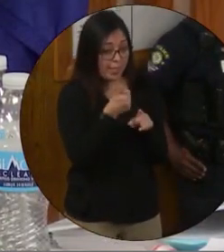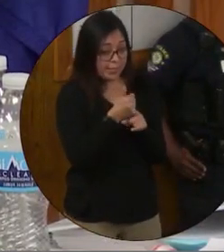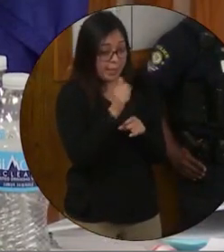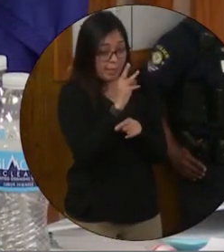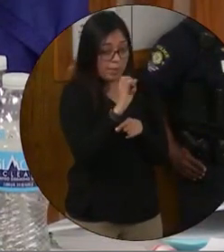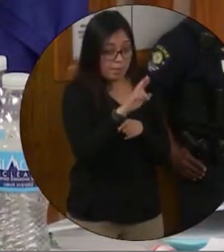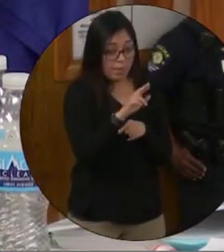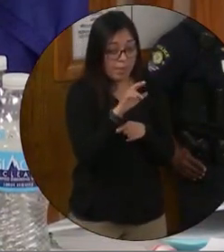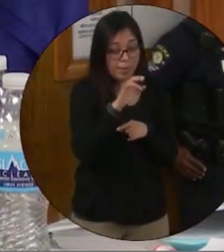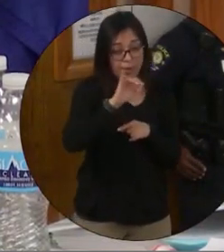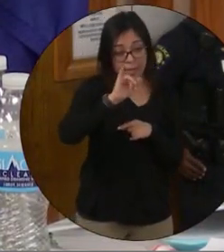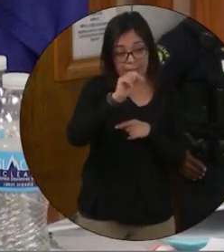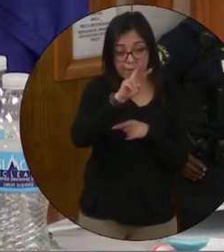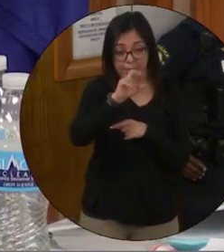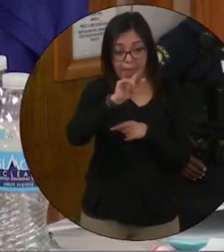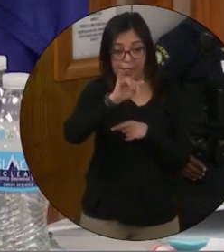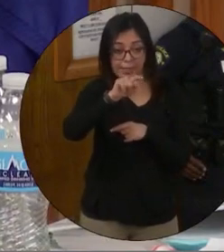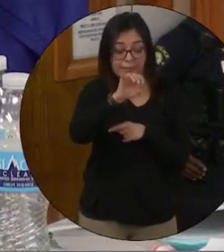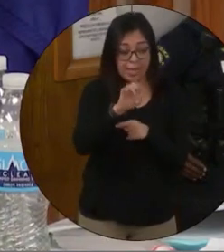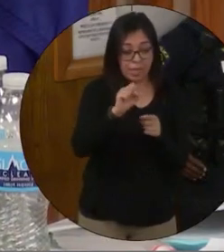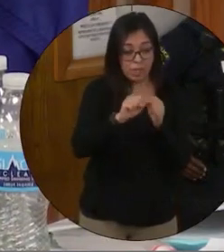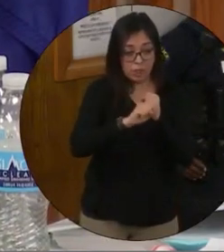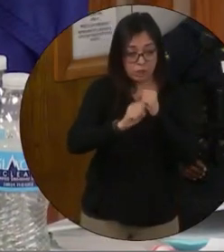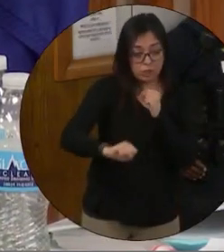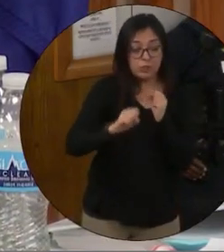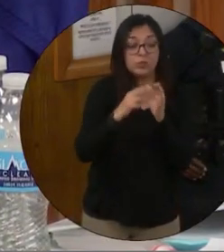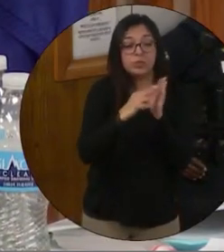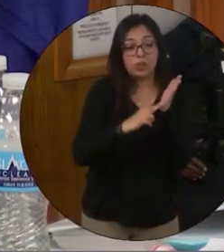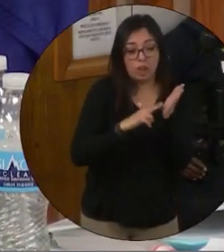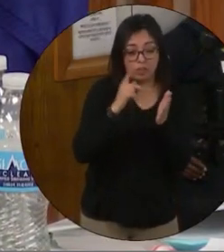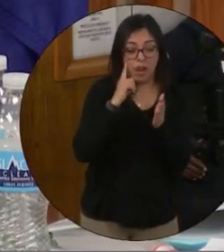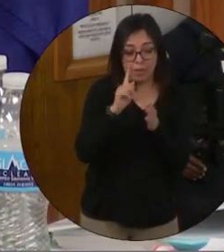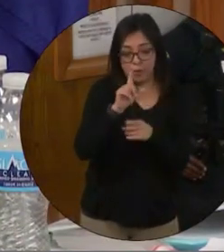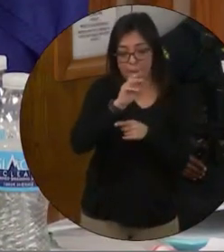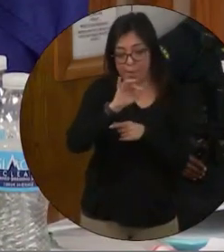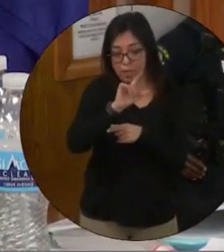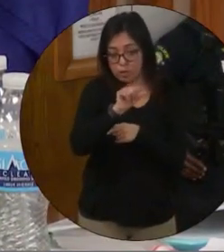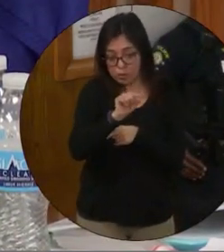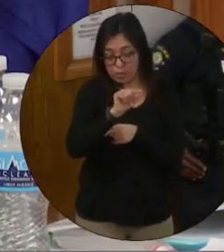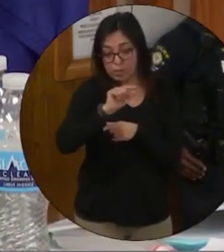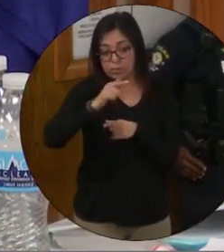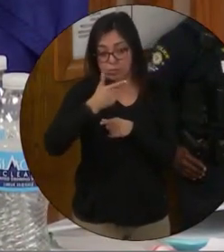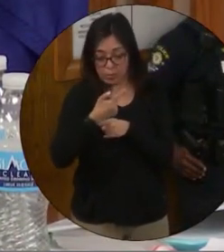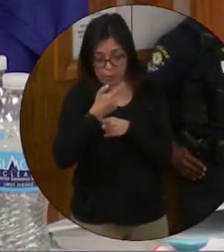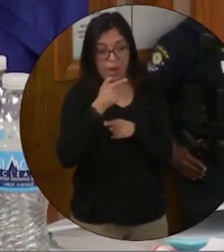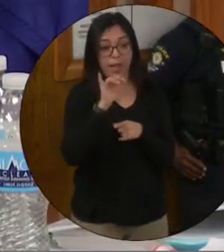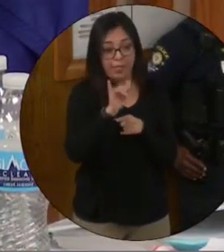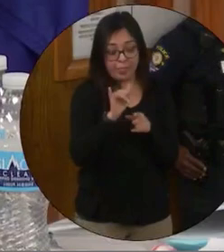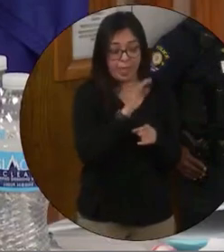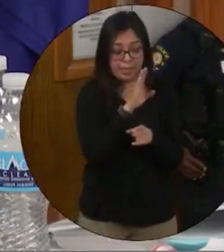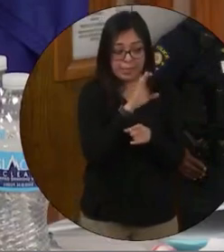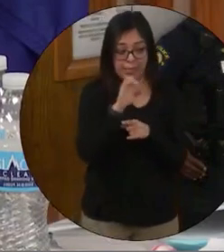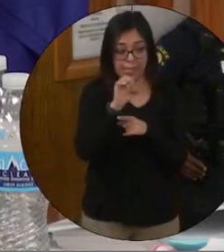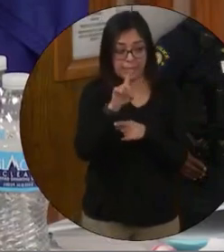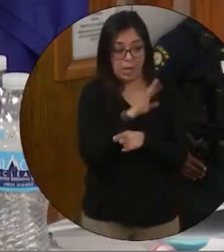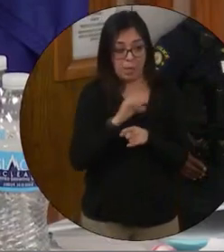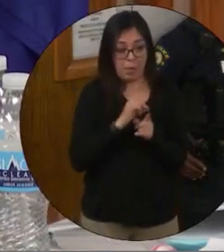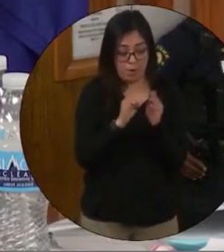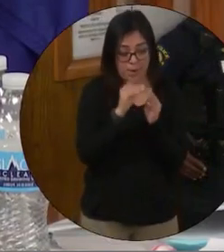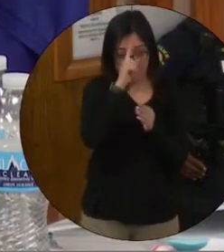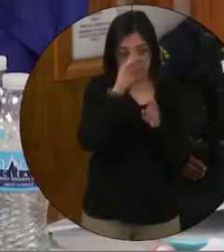item 5.01, superintendent contract extension during the May 13th, 2021 CCSD Board of Trustees meeting because of open meeting